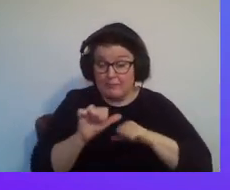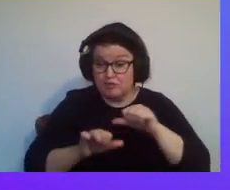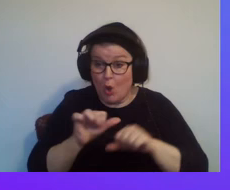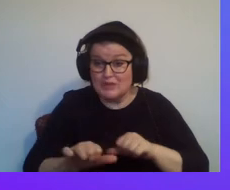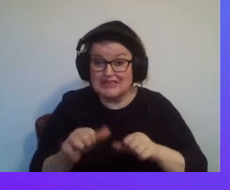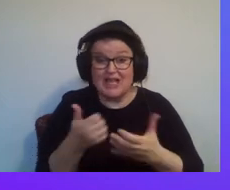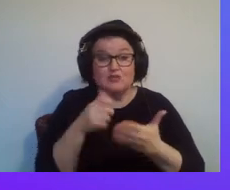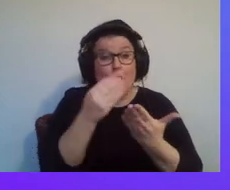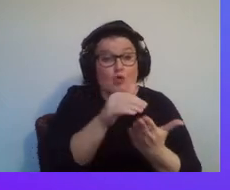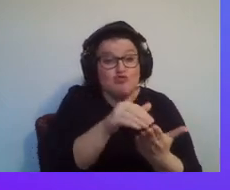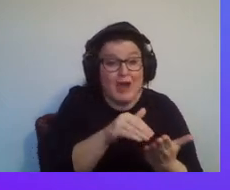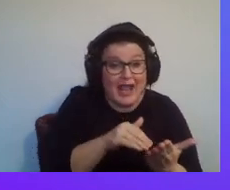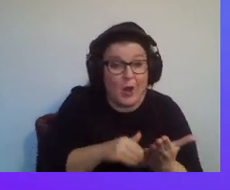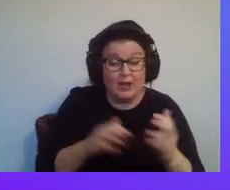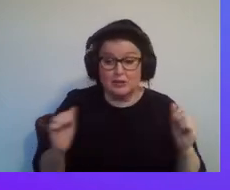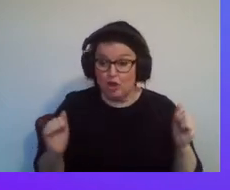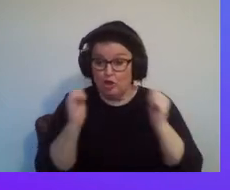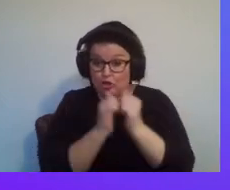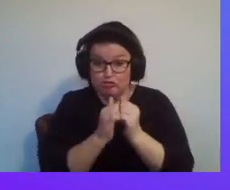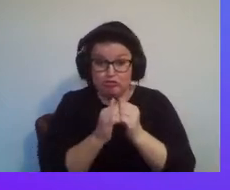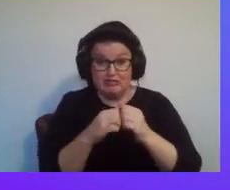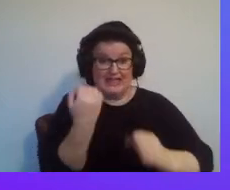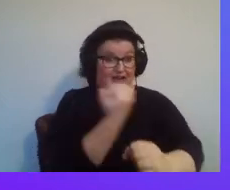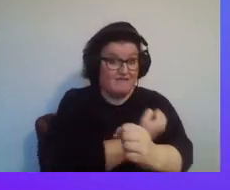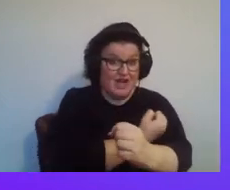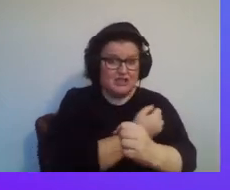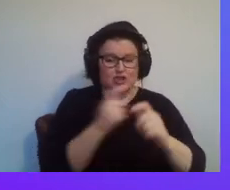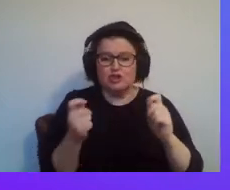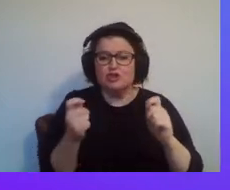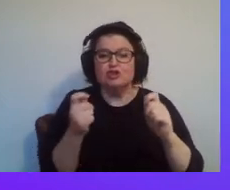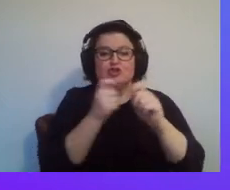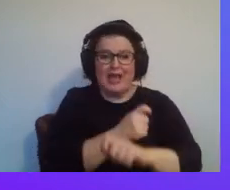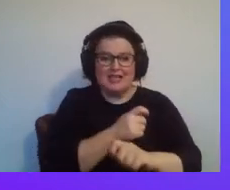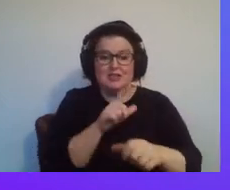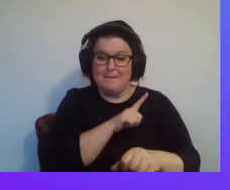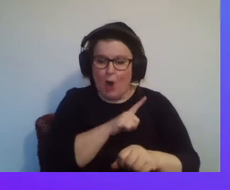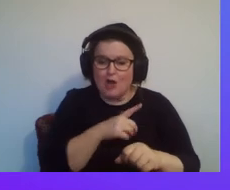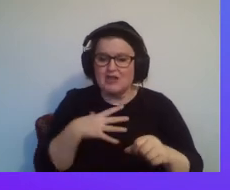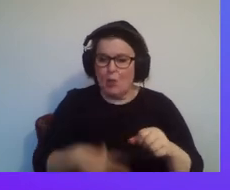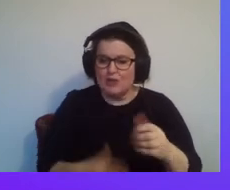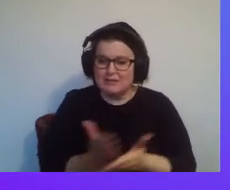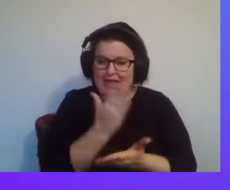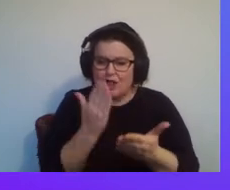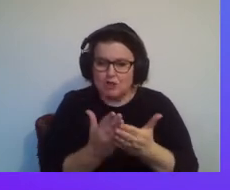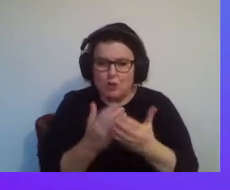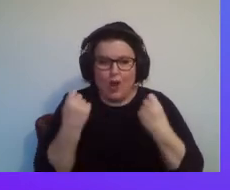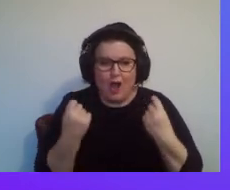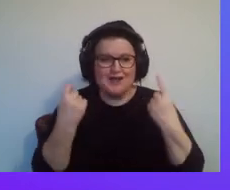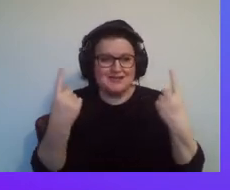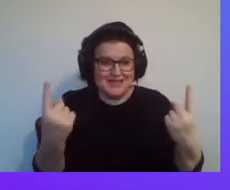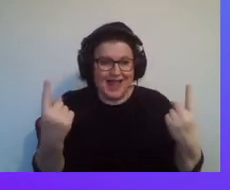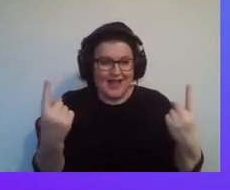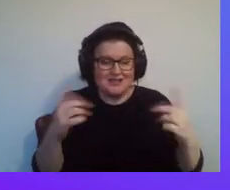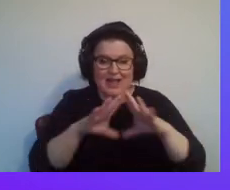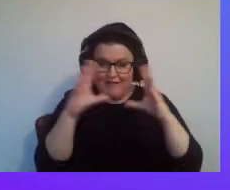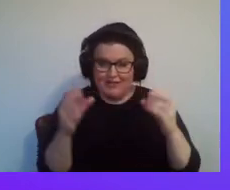regulating and approving the vaccine has also been changed in order to meet that we have. So no corners have been cut,